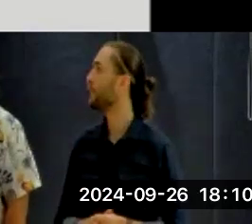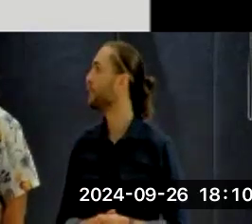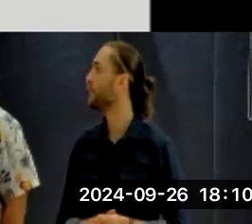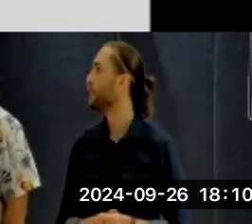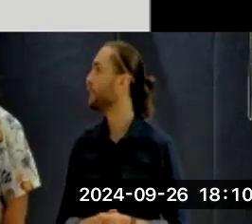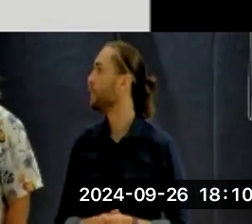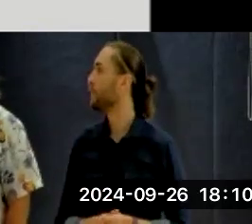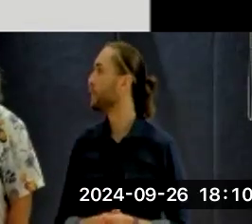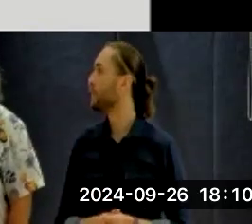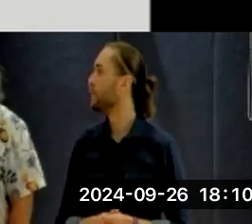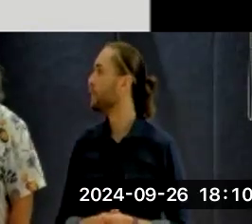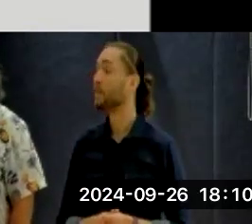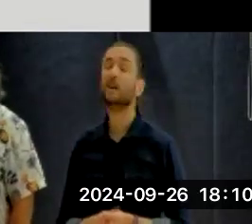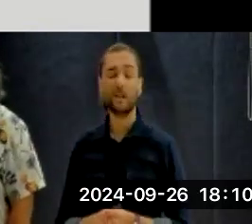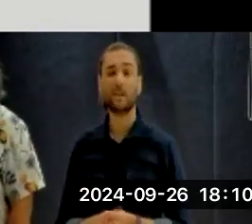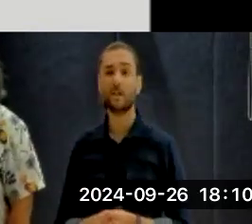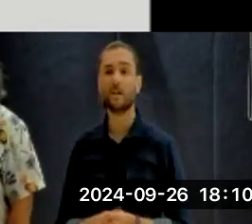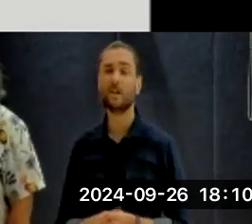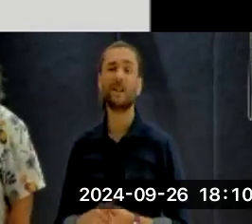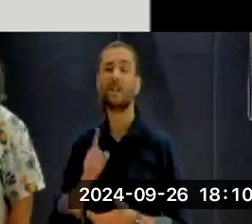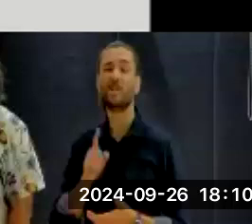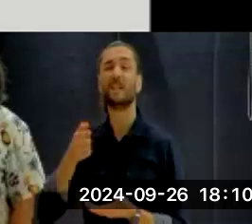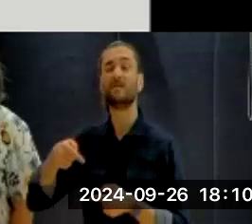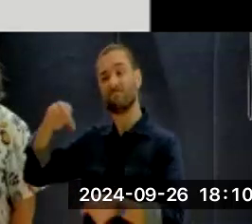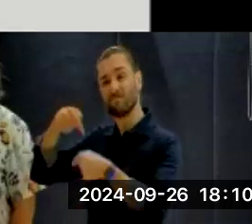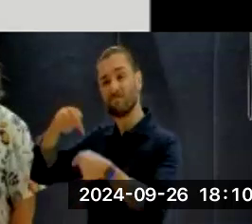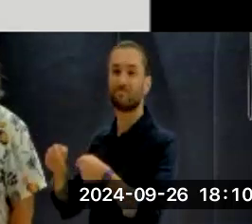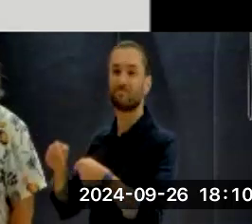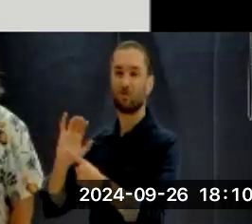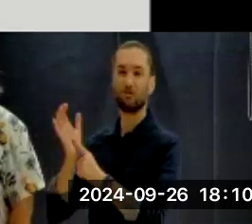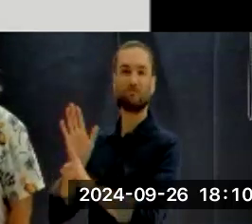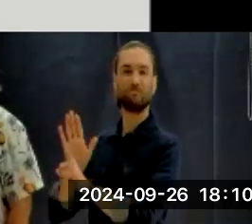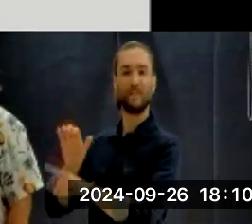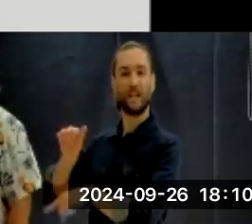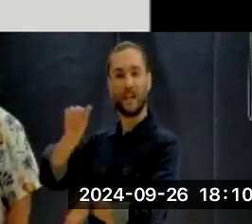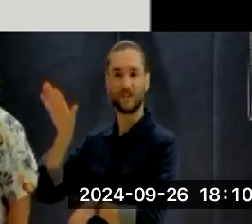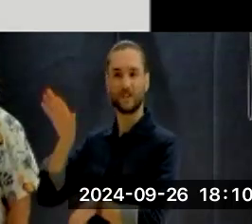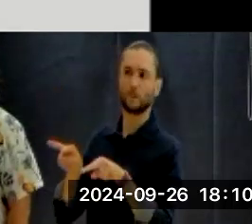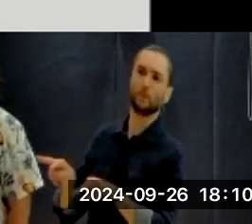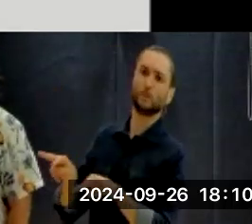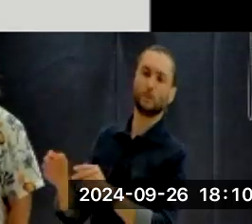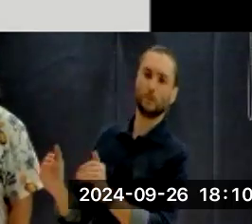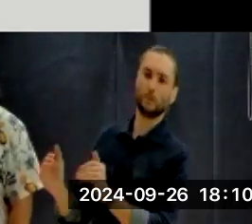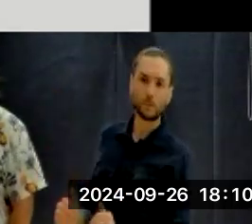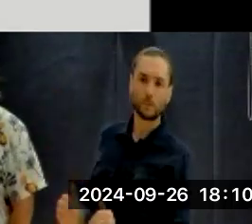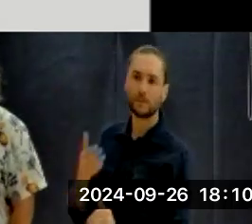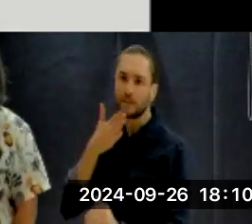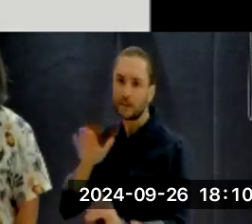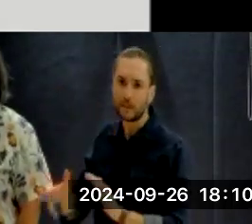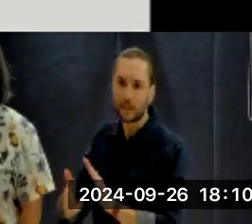whether and this comes out of a lot of Asian cultures where it's stigmatized, or within our just